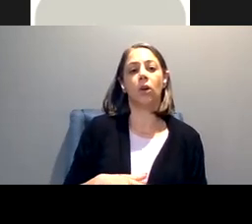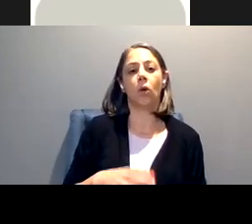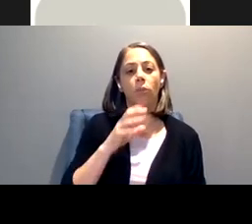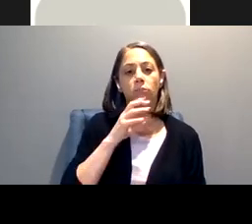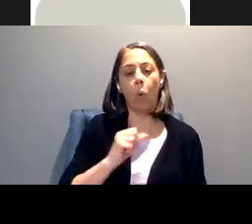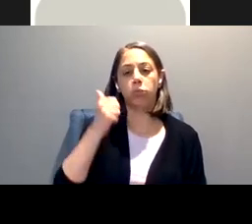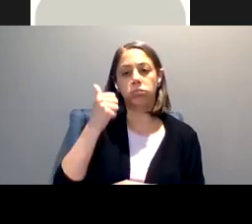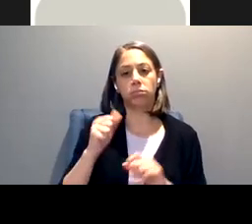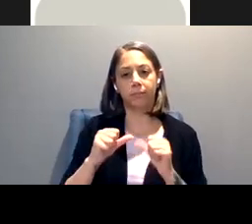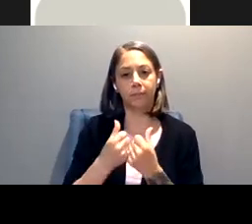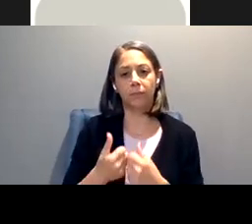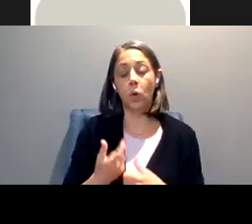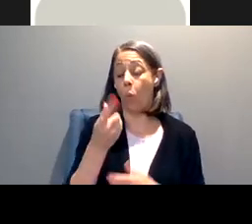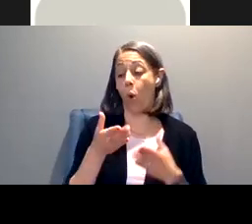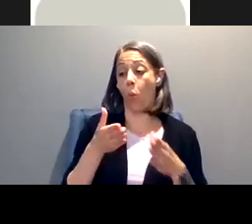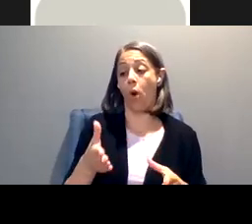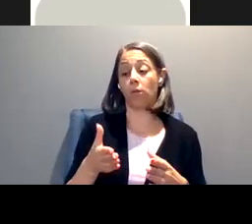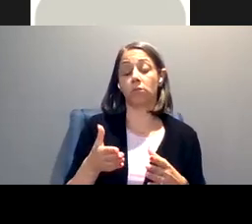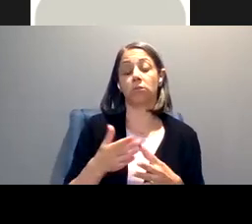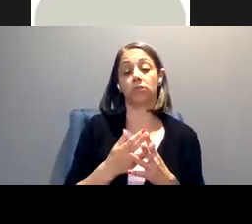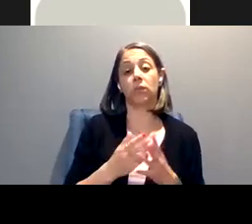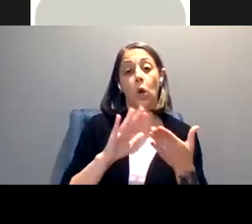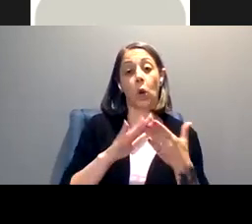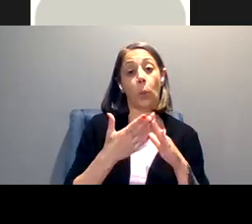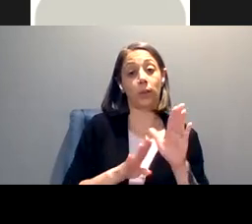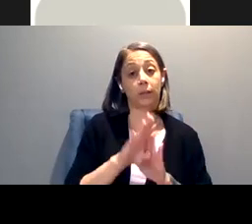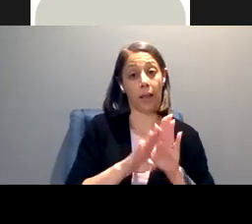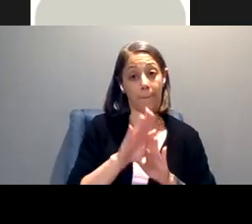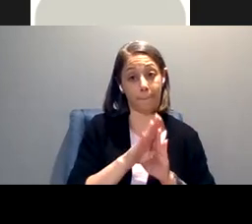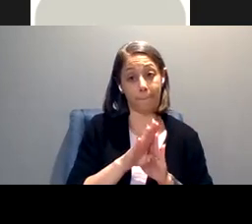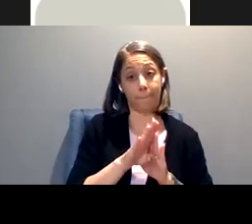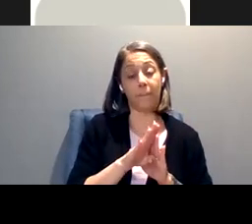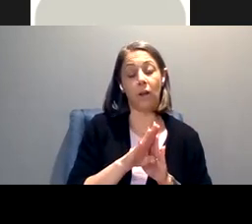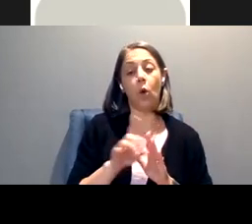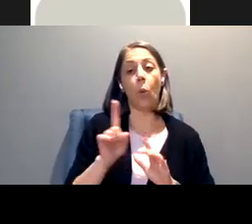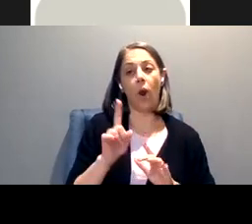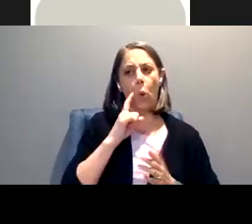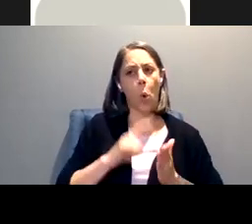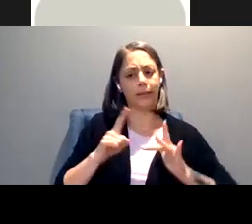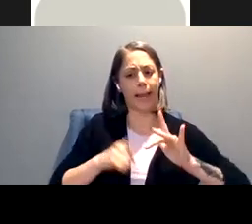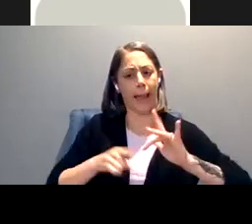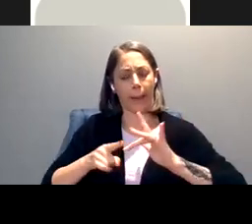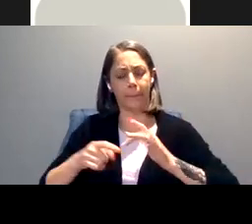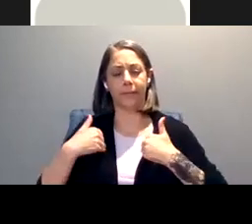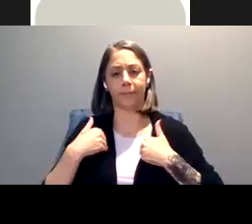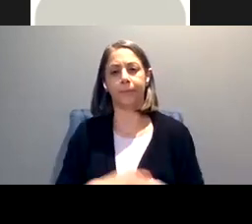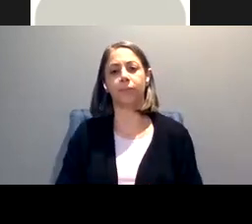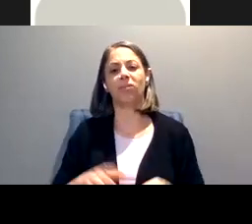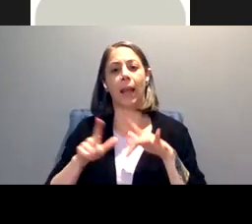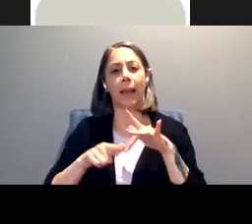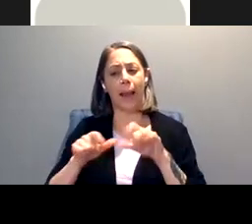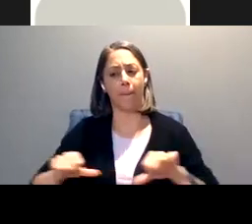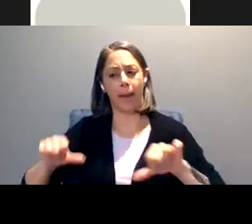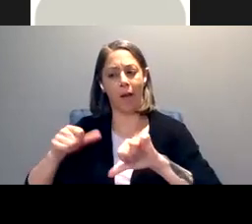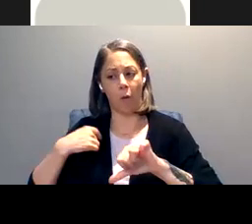way is through community development around gap areas. And the gap areas that we